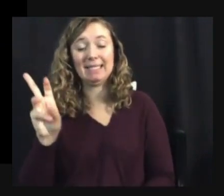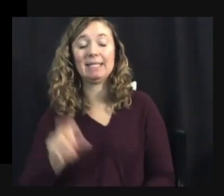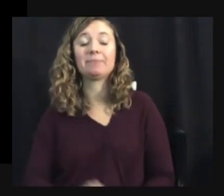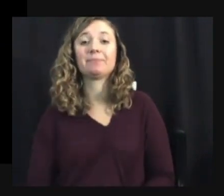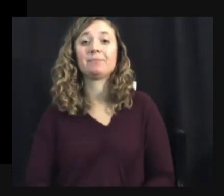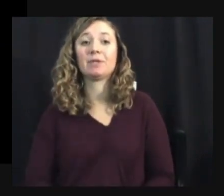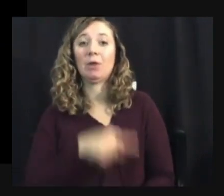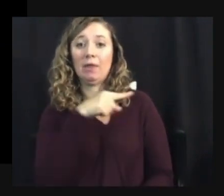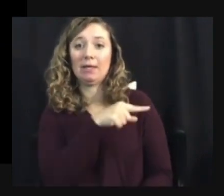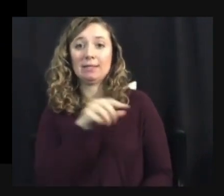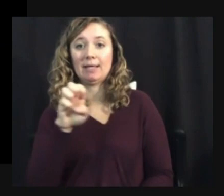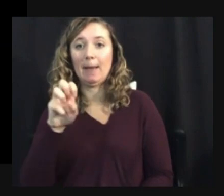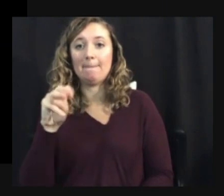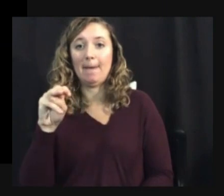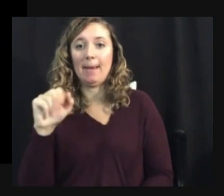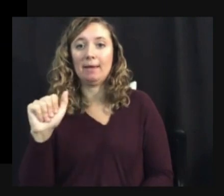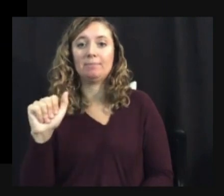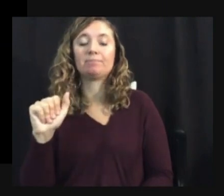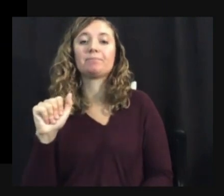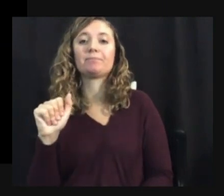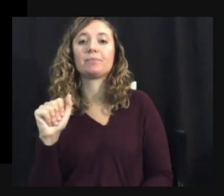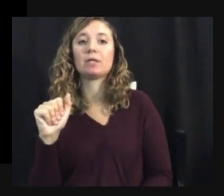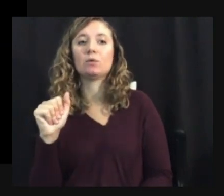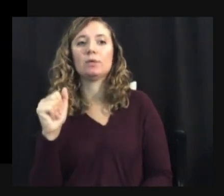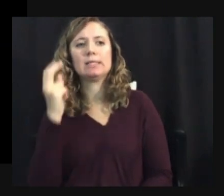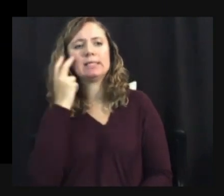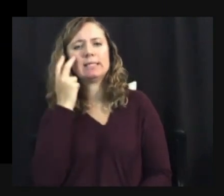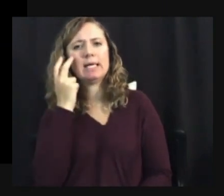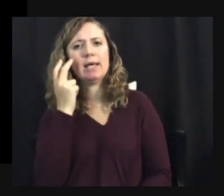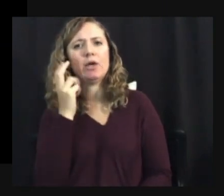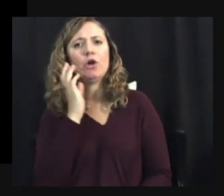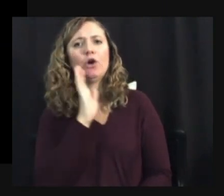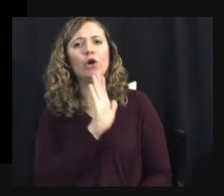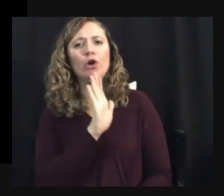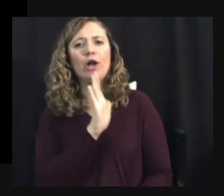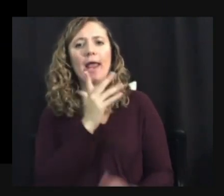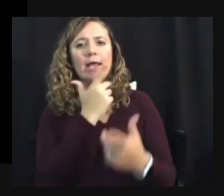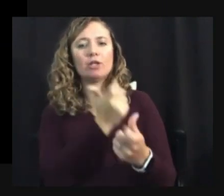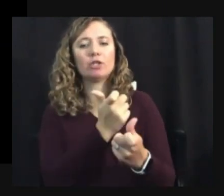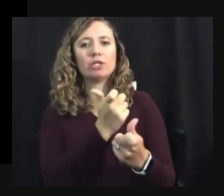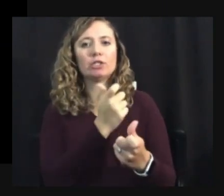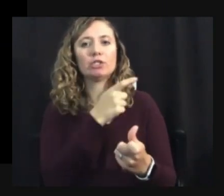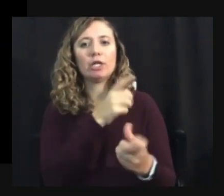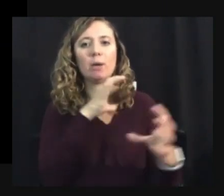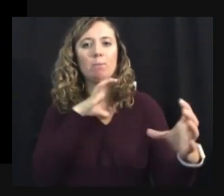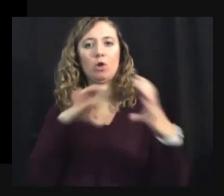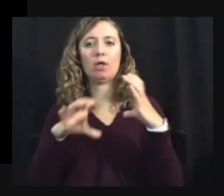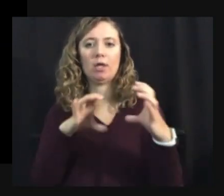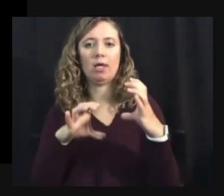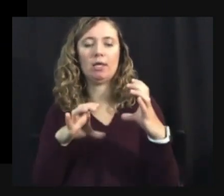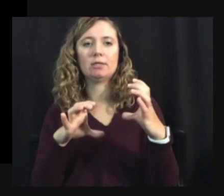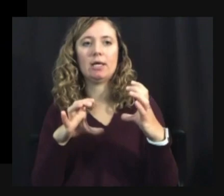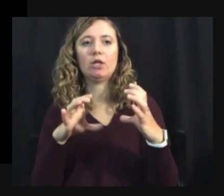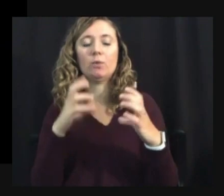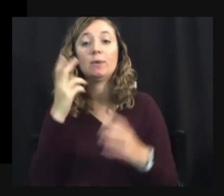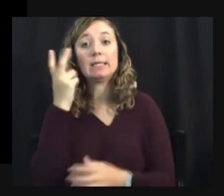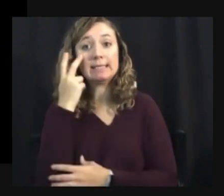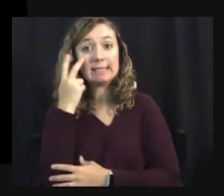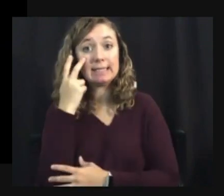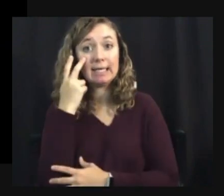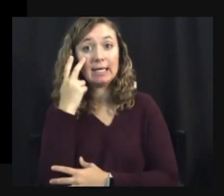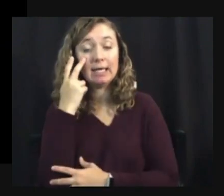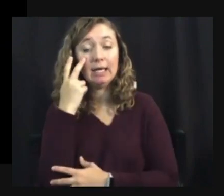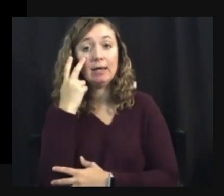Emma communicated interests. And as you watch this clip progress, you will see that she